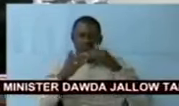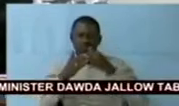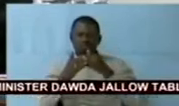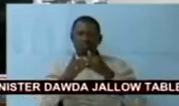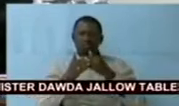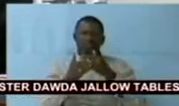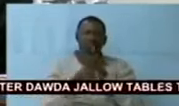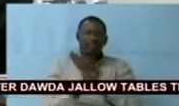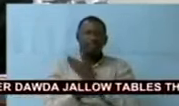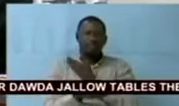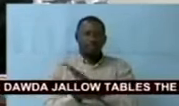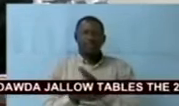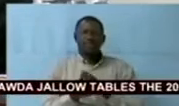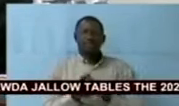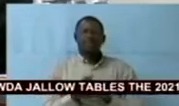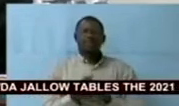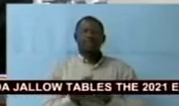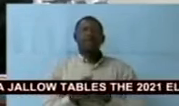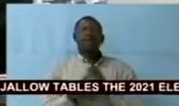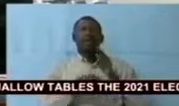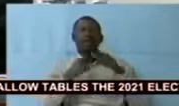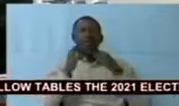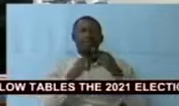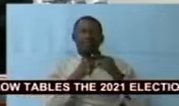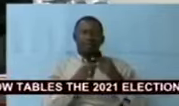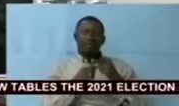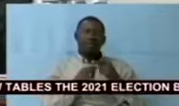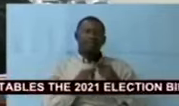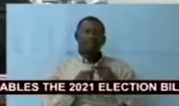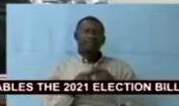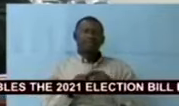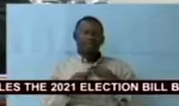And in particular, in